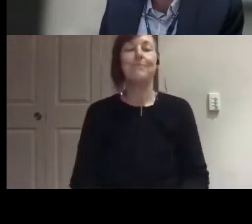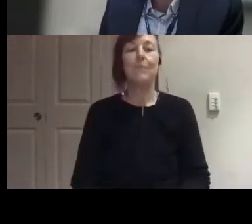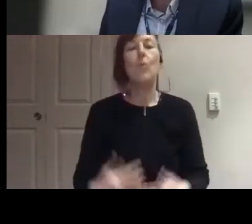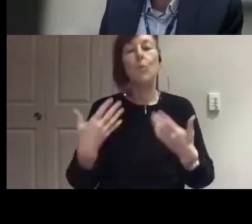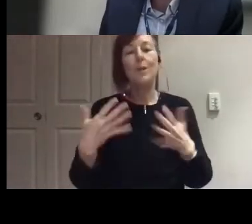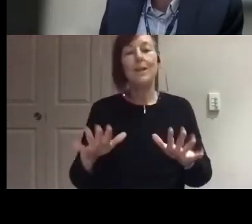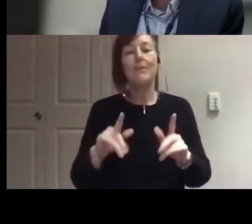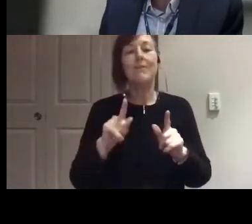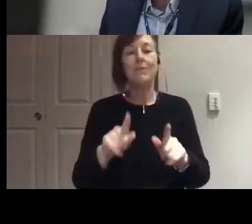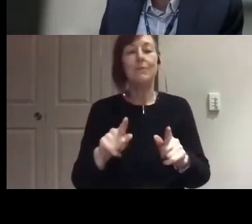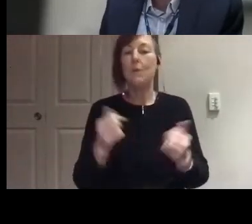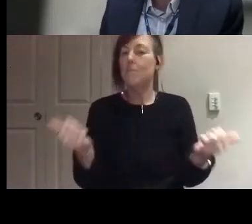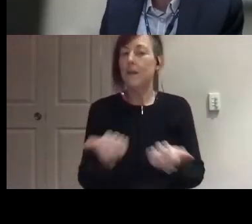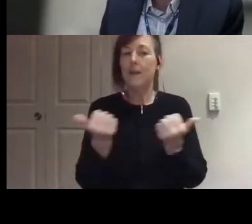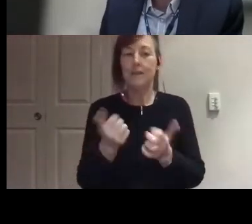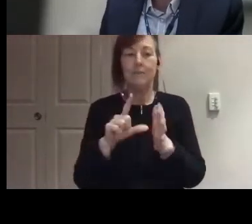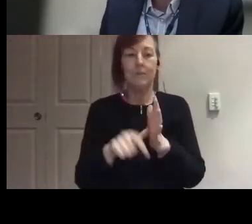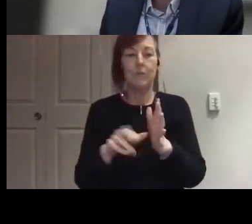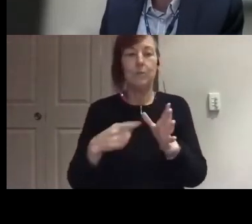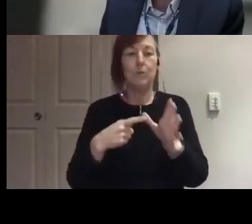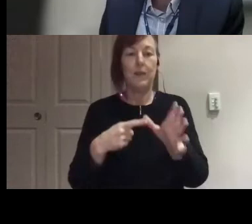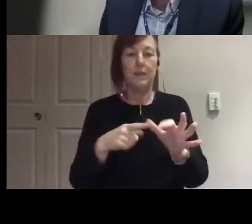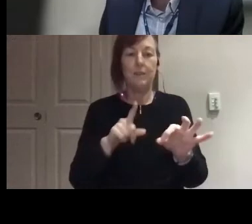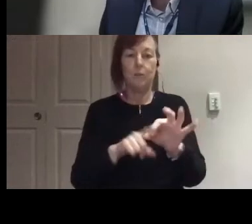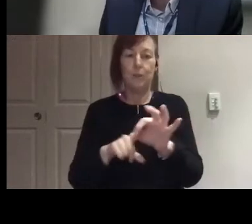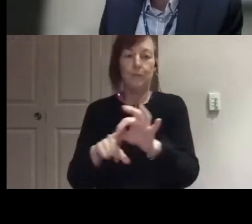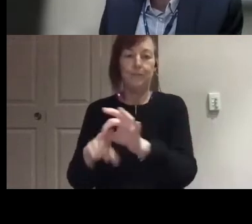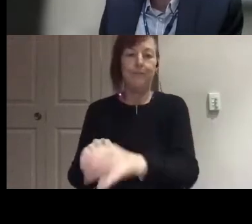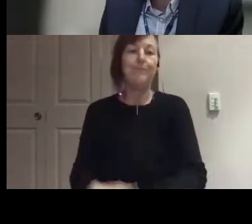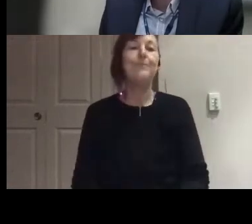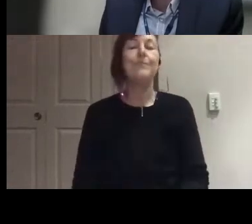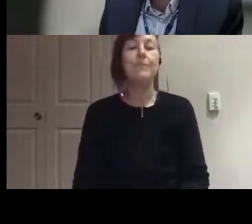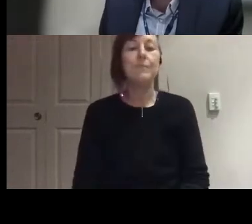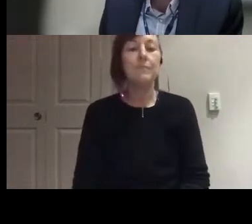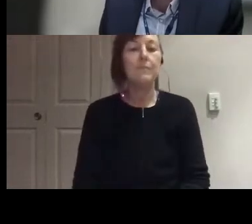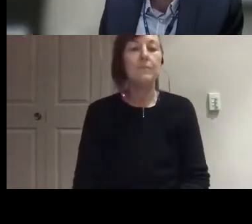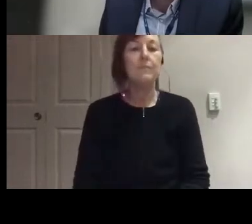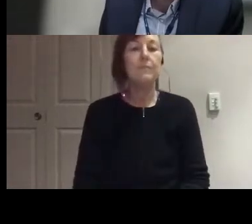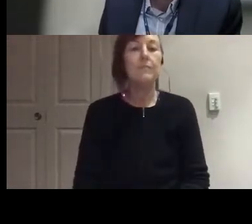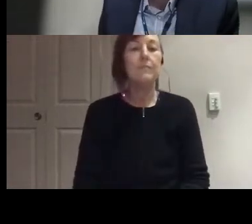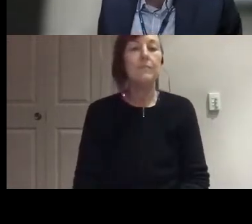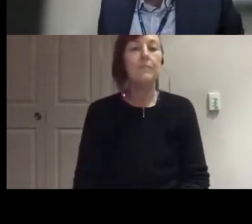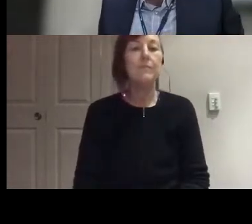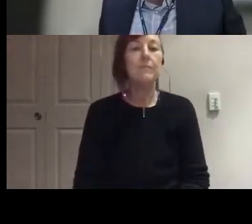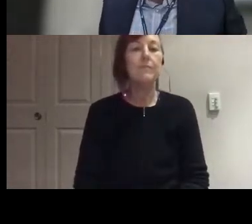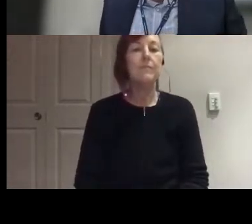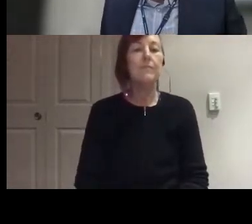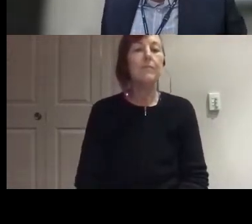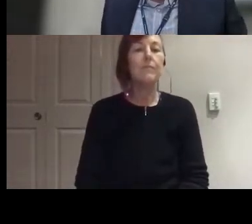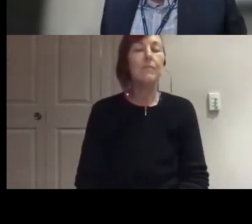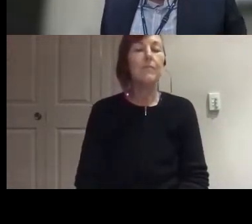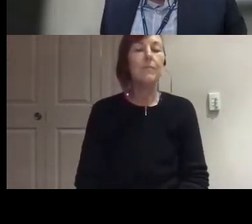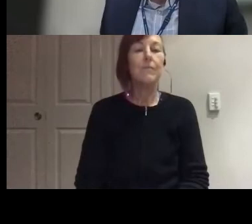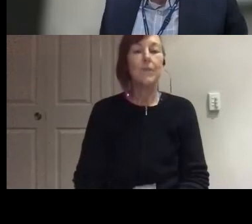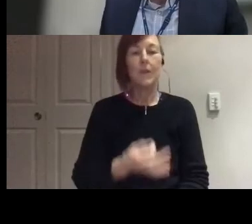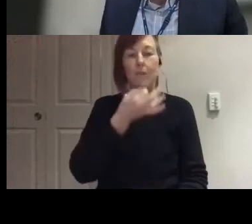to work through those items. So just in terms of updates of where we're at with